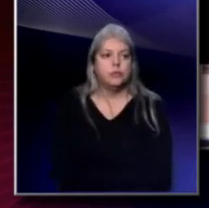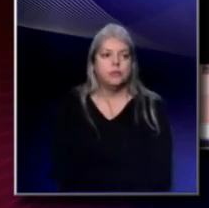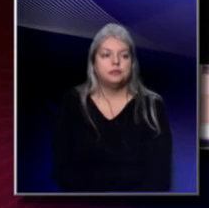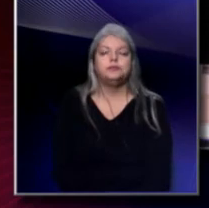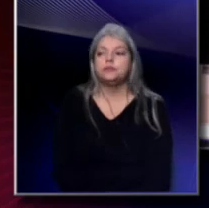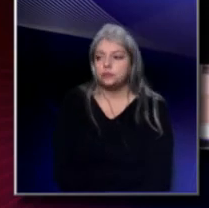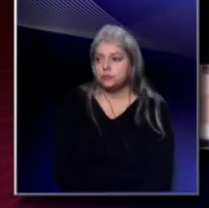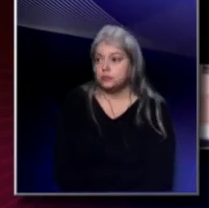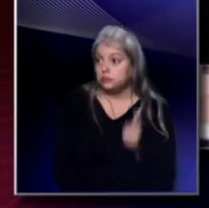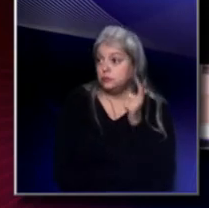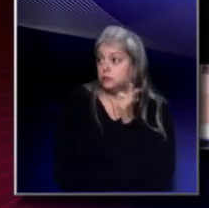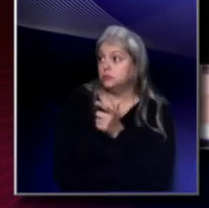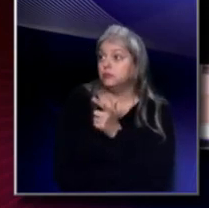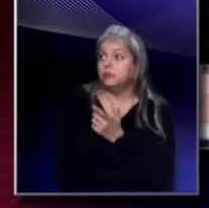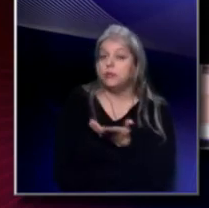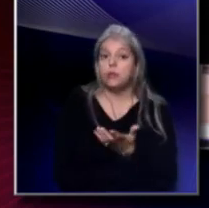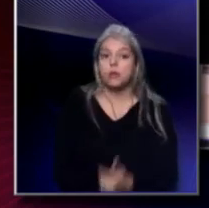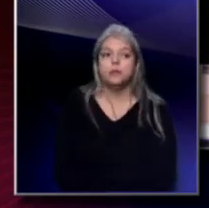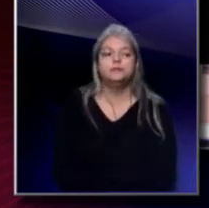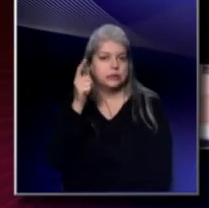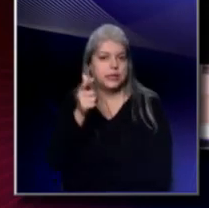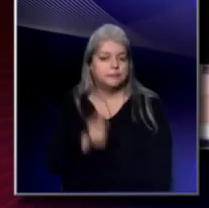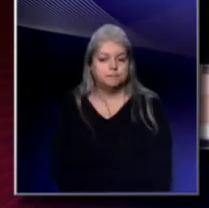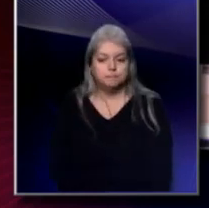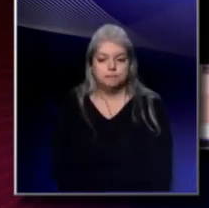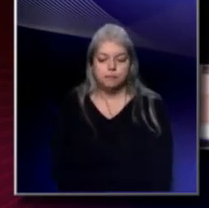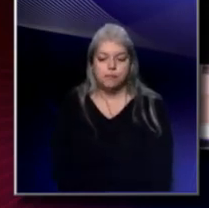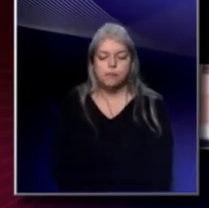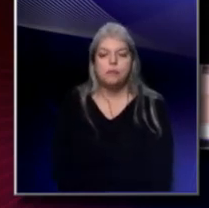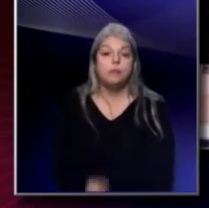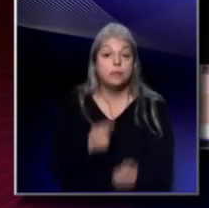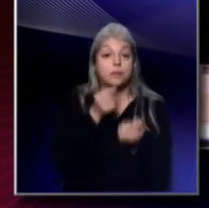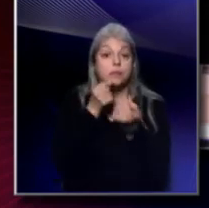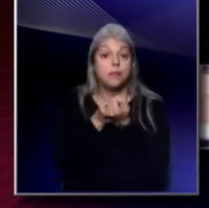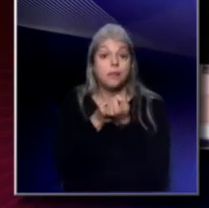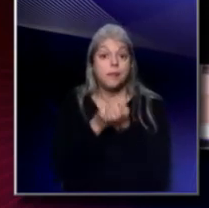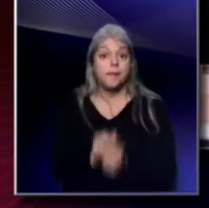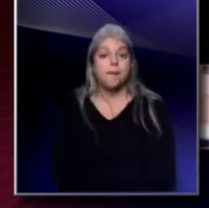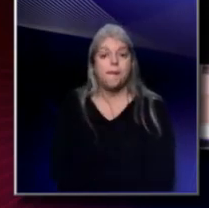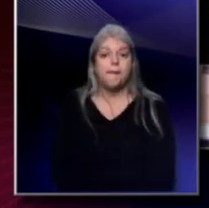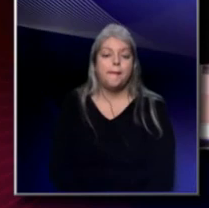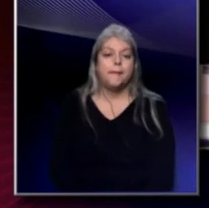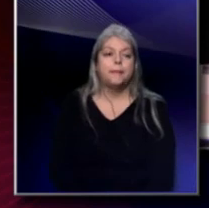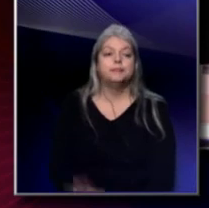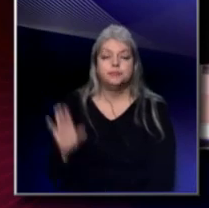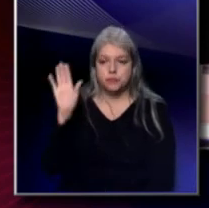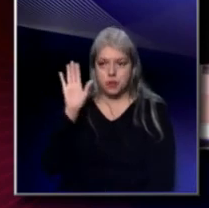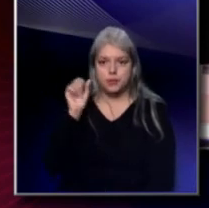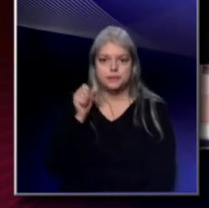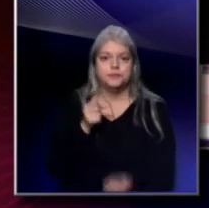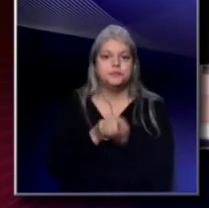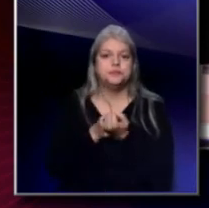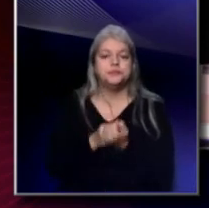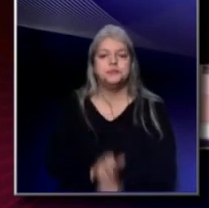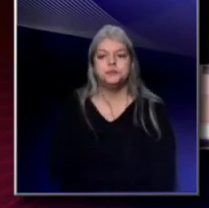Great, do we have a second? Second. All in favor say aye. Aye. Aye.